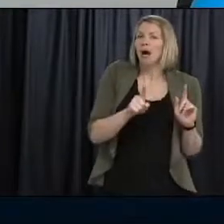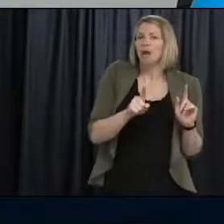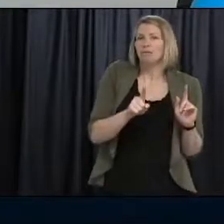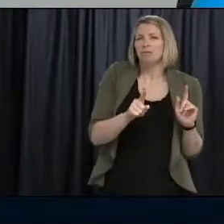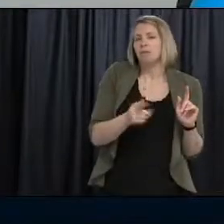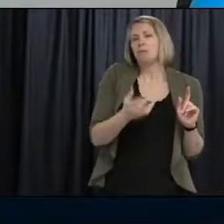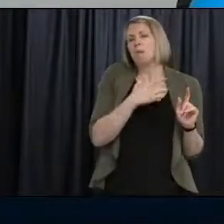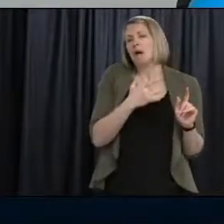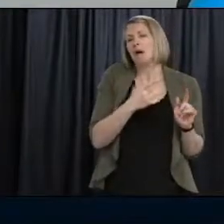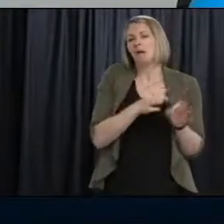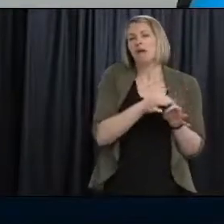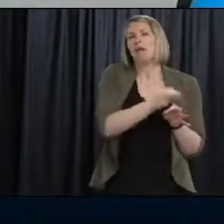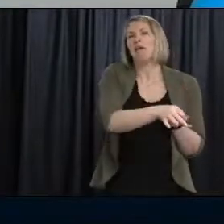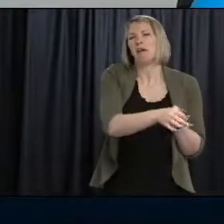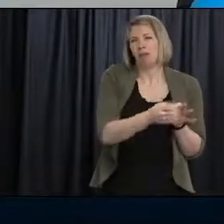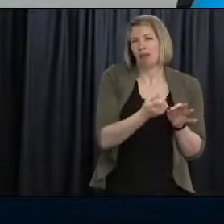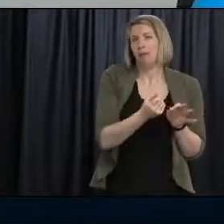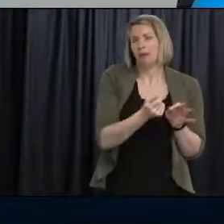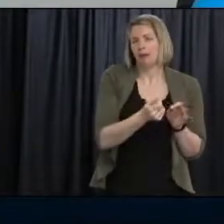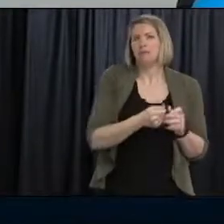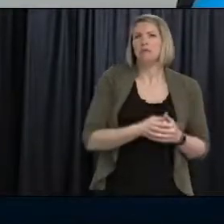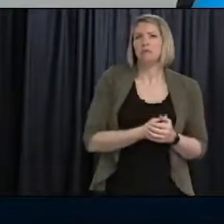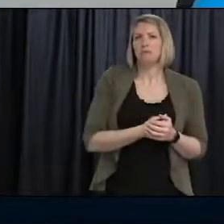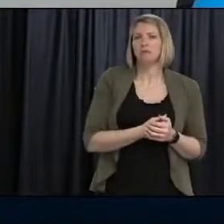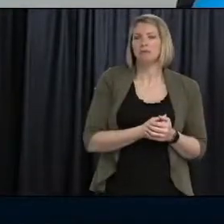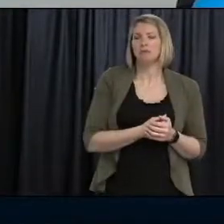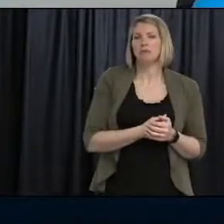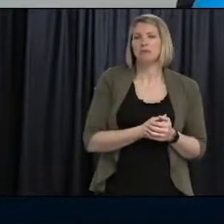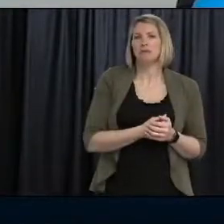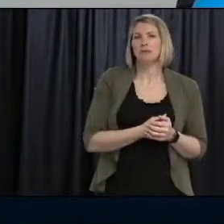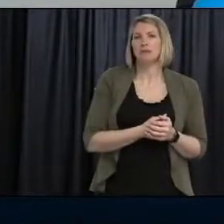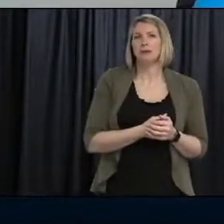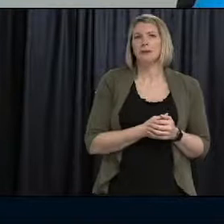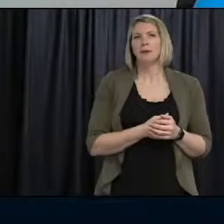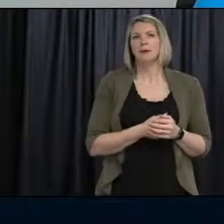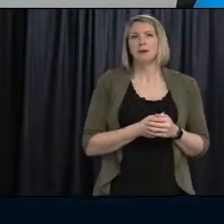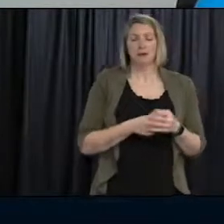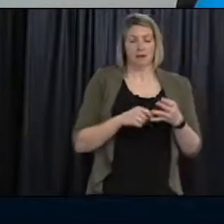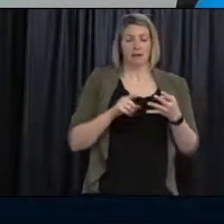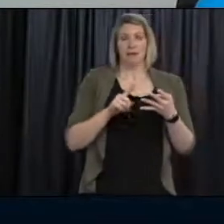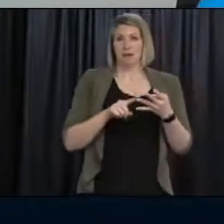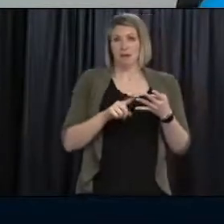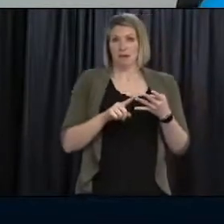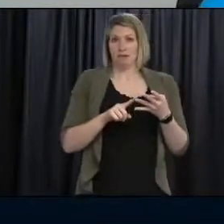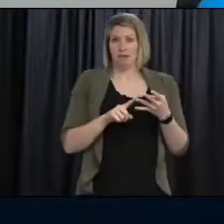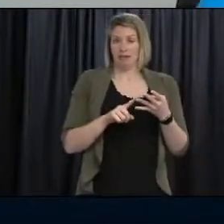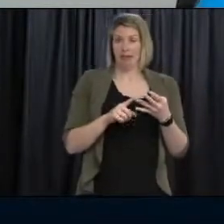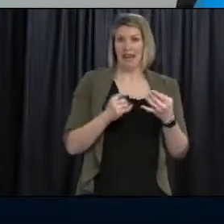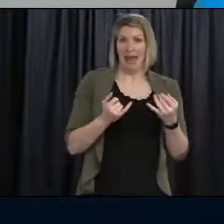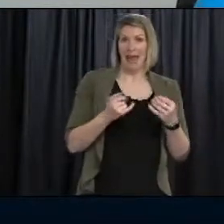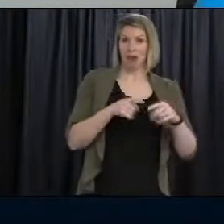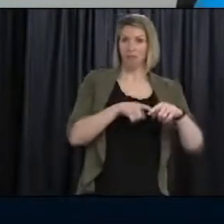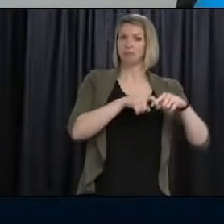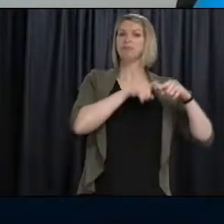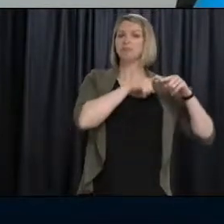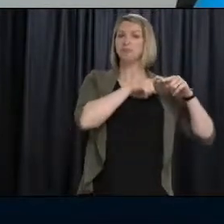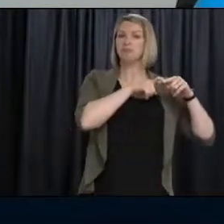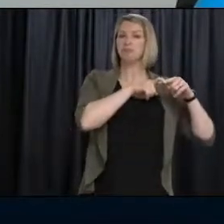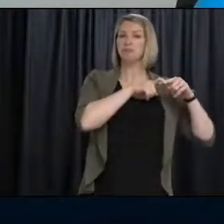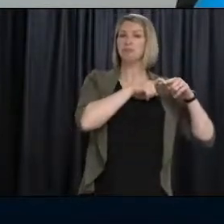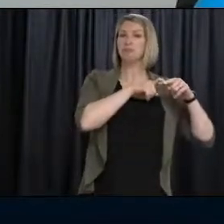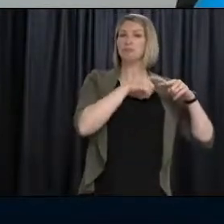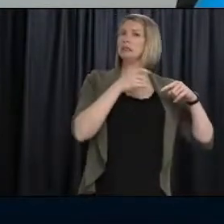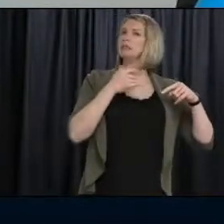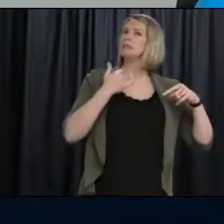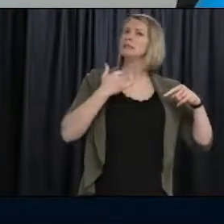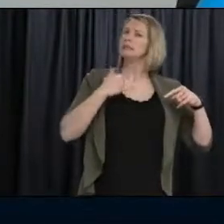daily fluctuations. But the impact of not being able to use the AstraZeneca in the way that we had planned is still